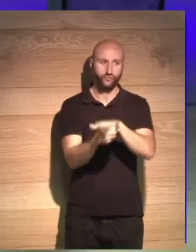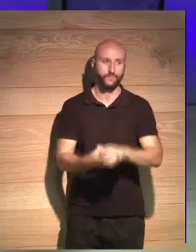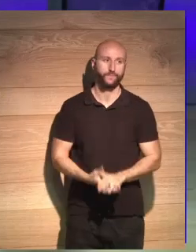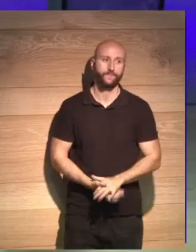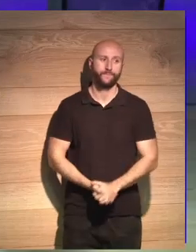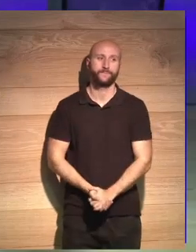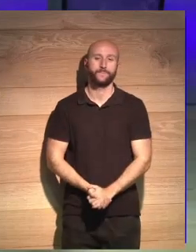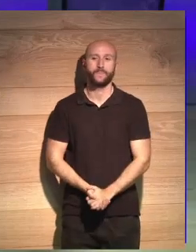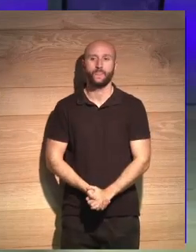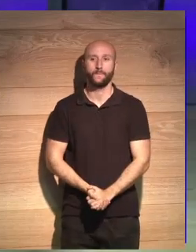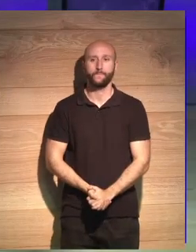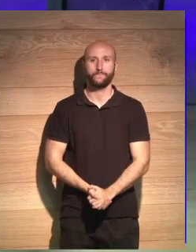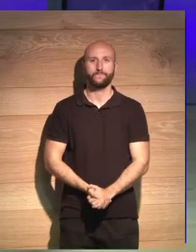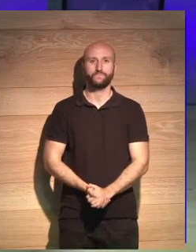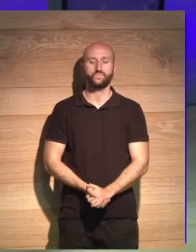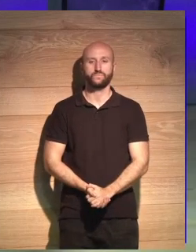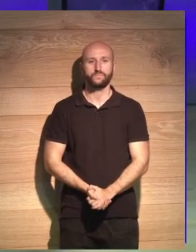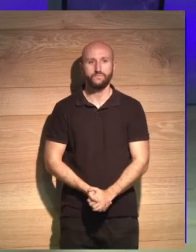getting into different fields?